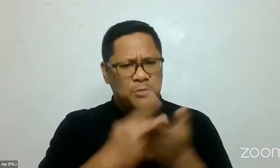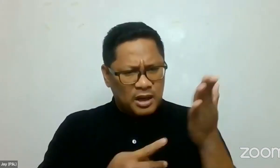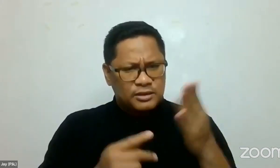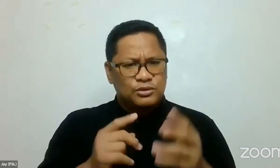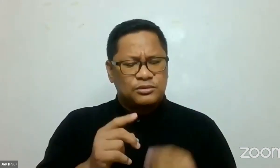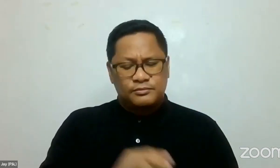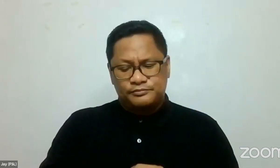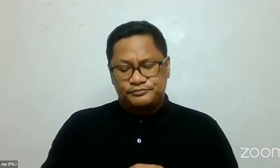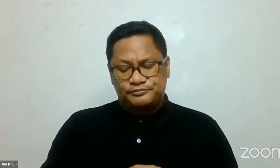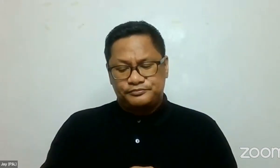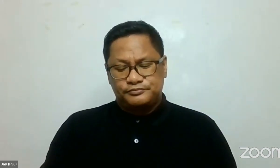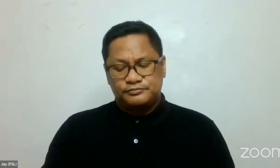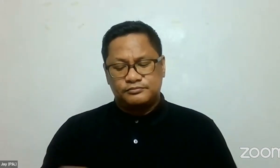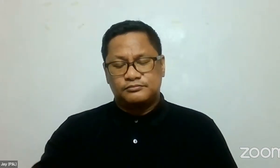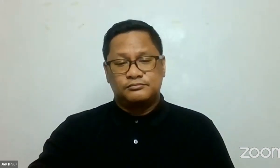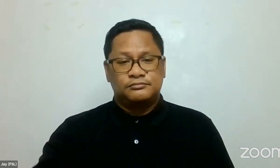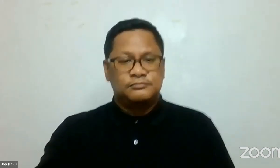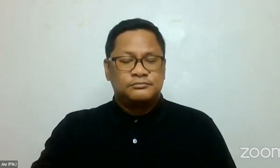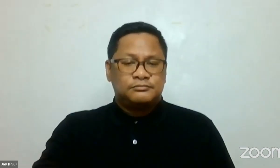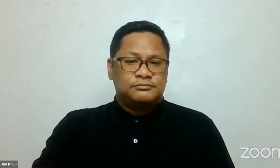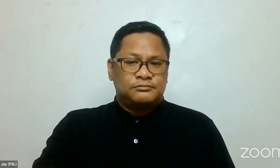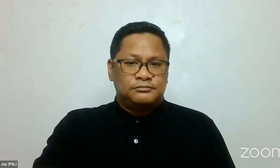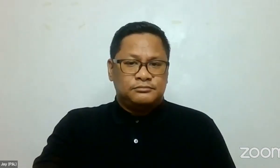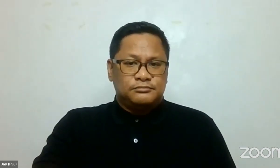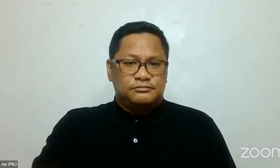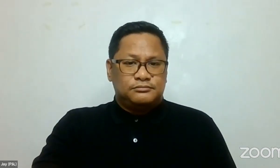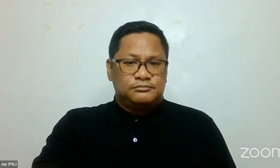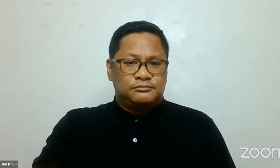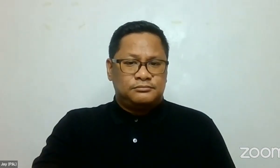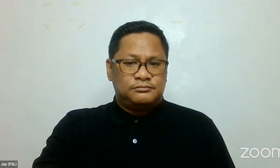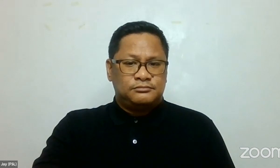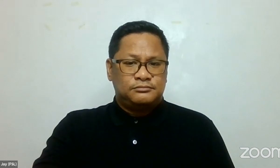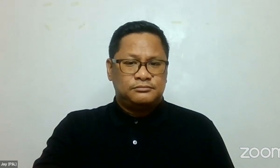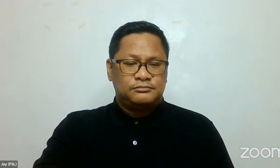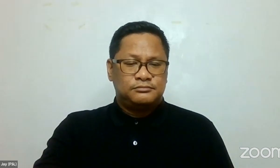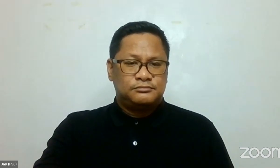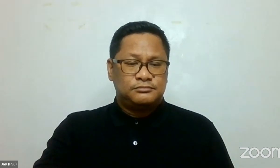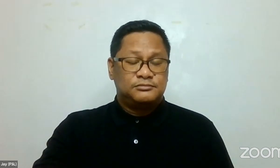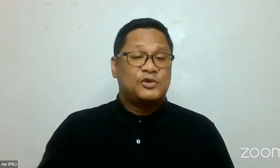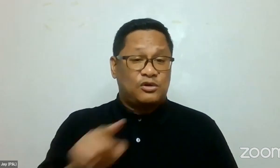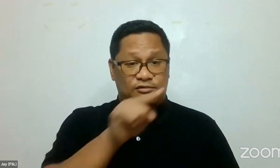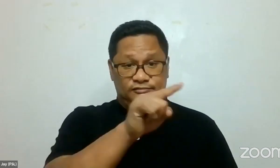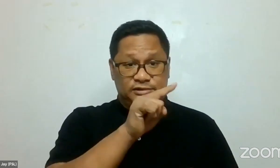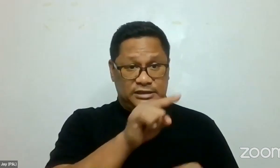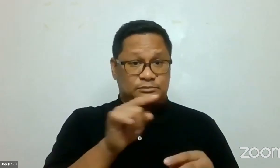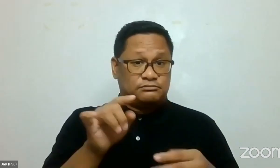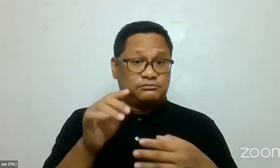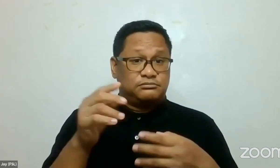of that clip